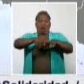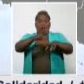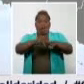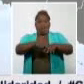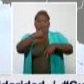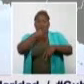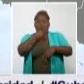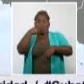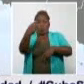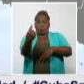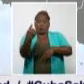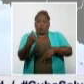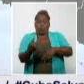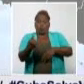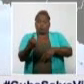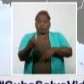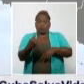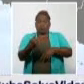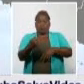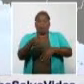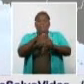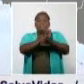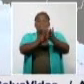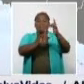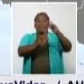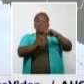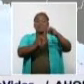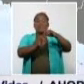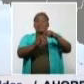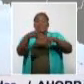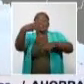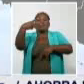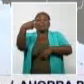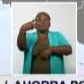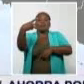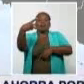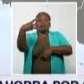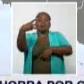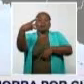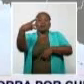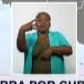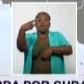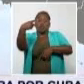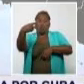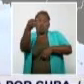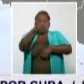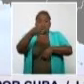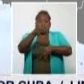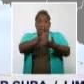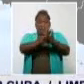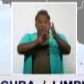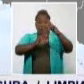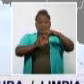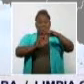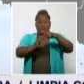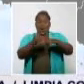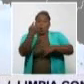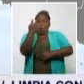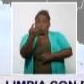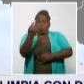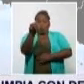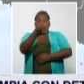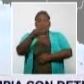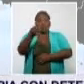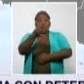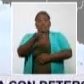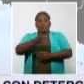unlike what had been happening in previous days, Camagüey came first with 7 cases diagnosed,